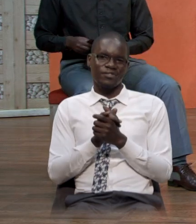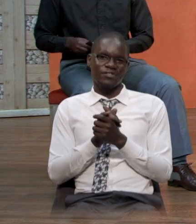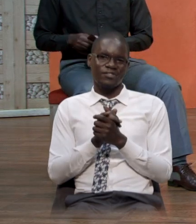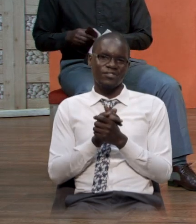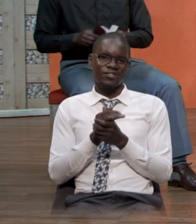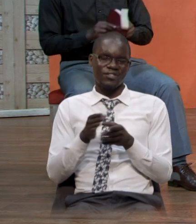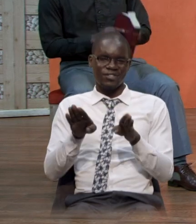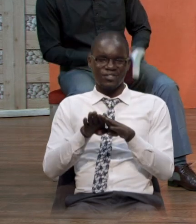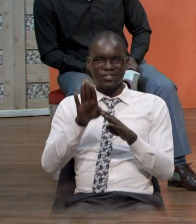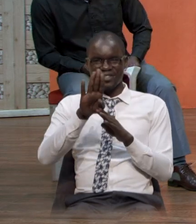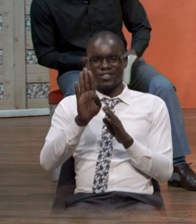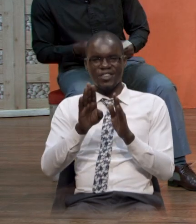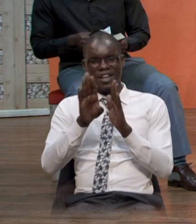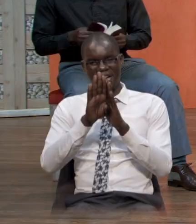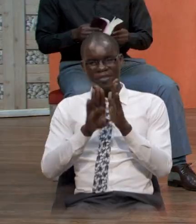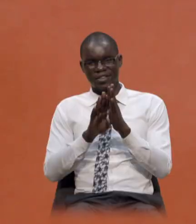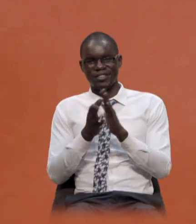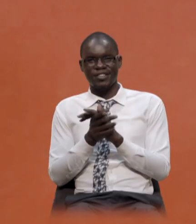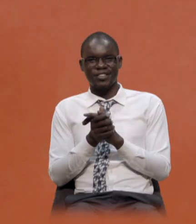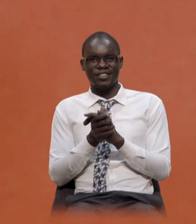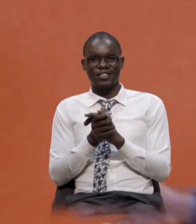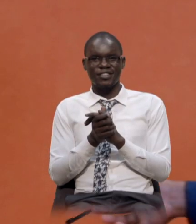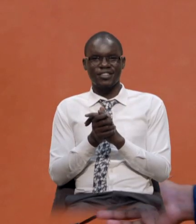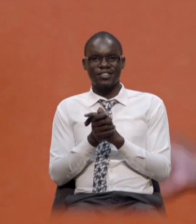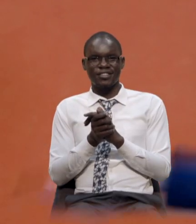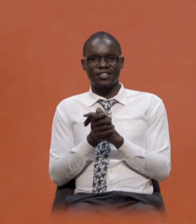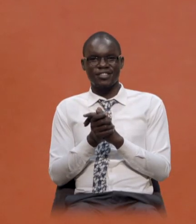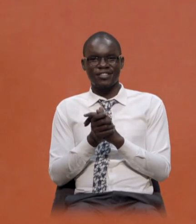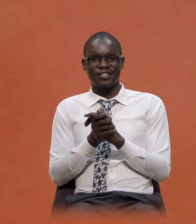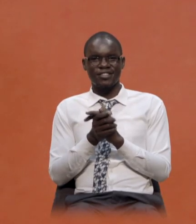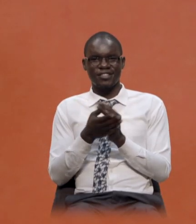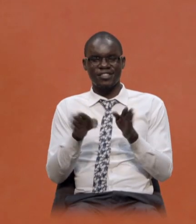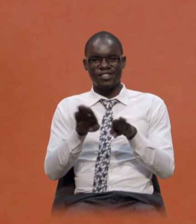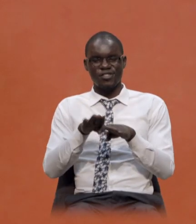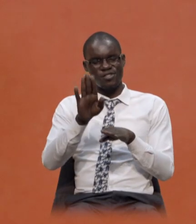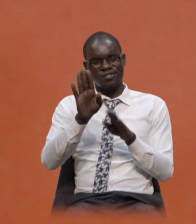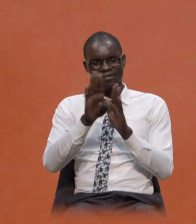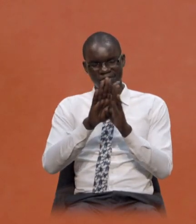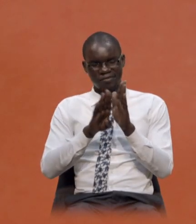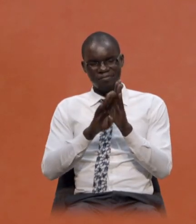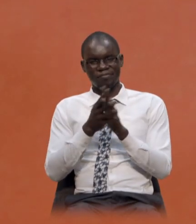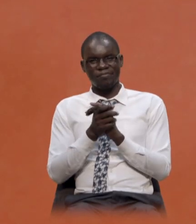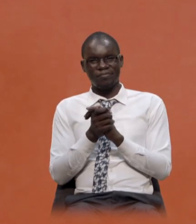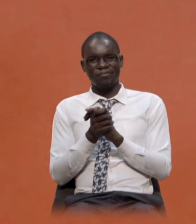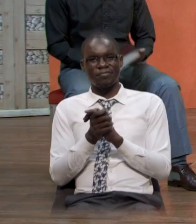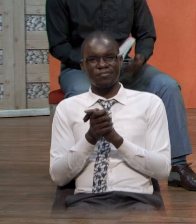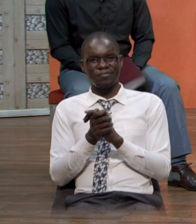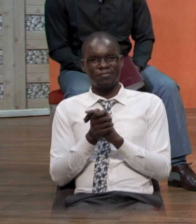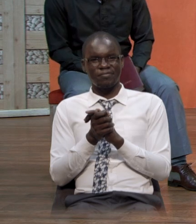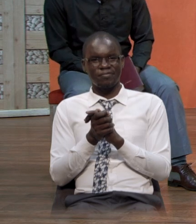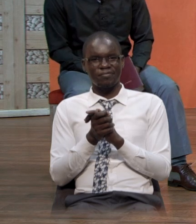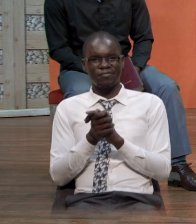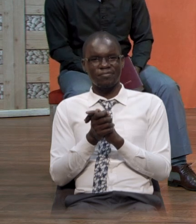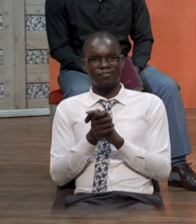Close your Bible. I'm very sorry. Close your Bible. Close your Bible. Close your Bible. You're holding your Bible. Close your